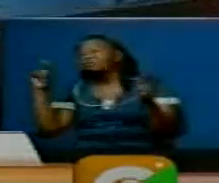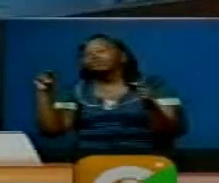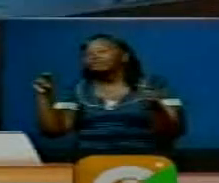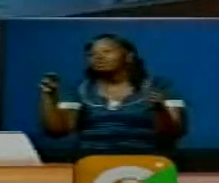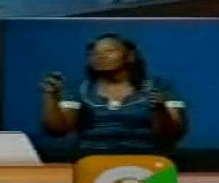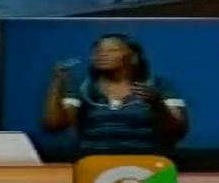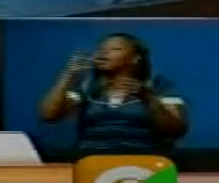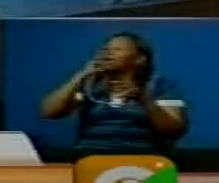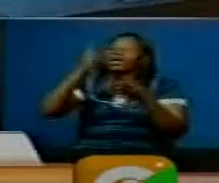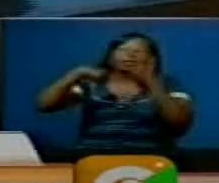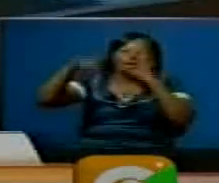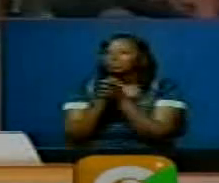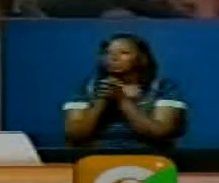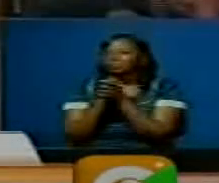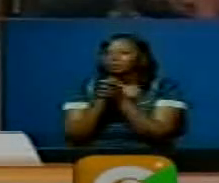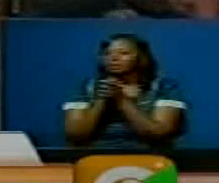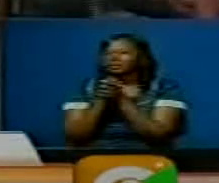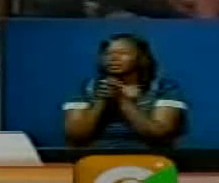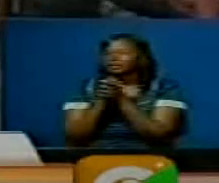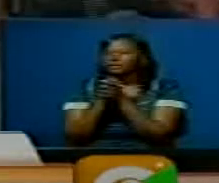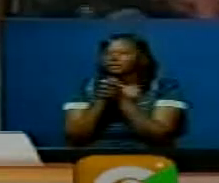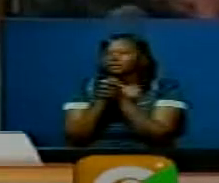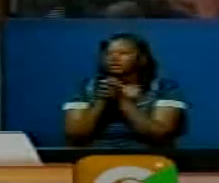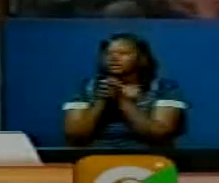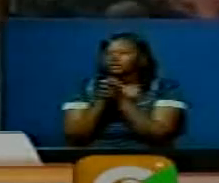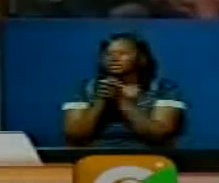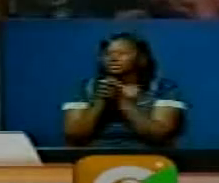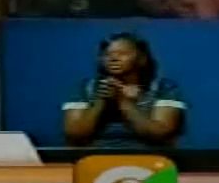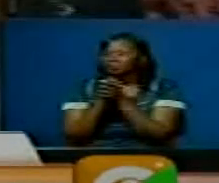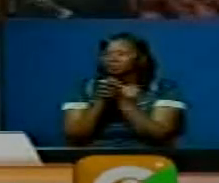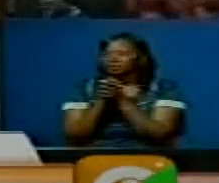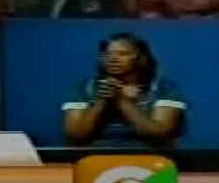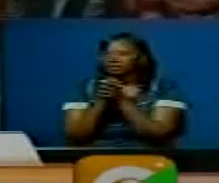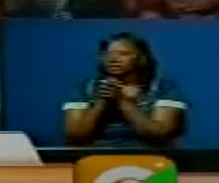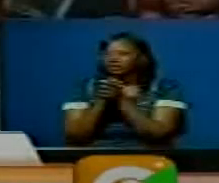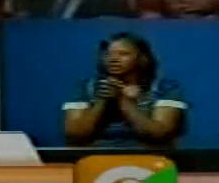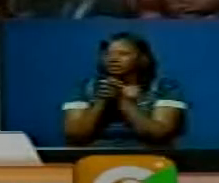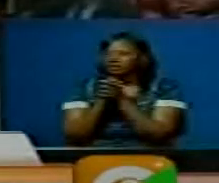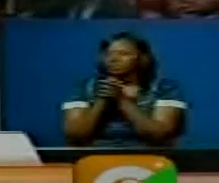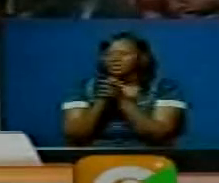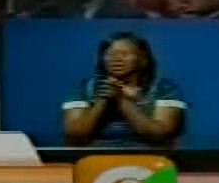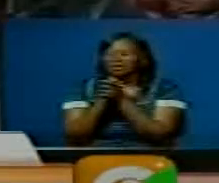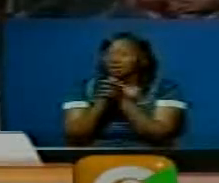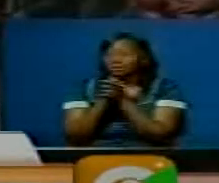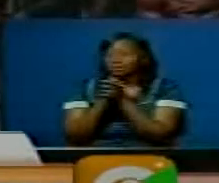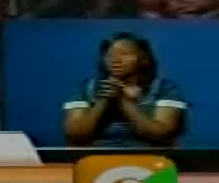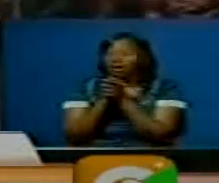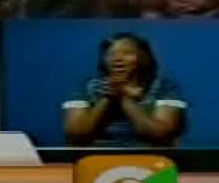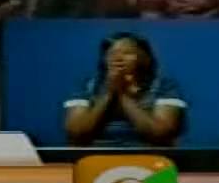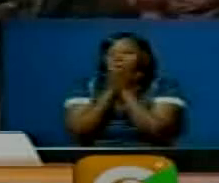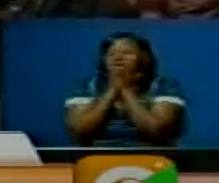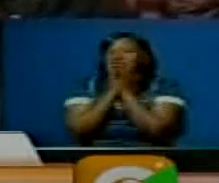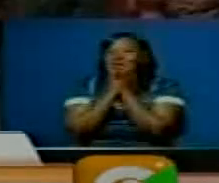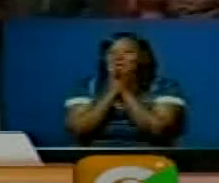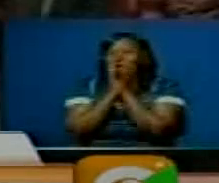Opposition Coalition Court. And the leader of that meeting, Senator Moses Wetangula, saying that every single member in